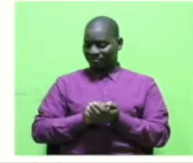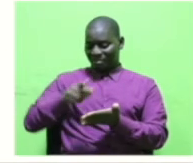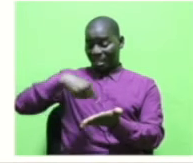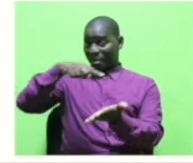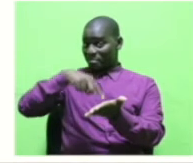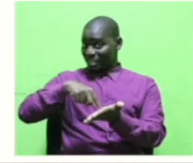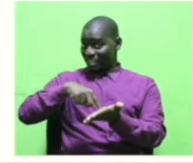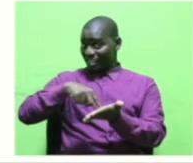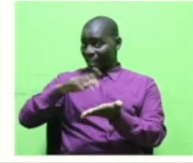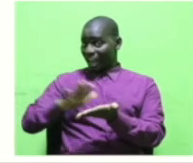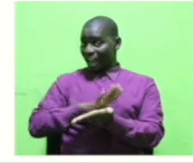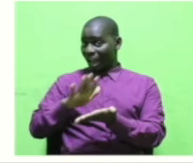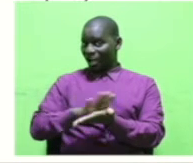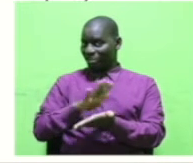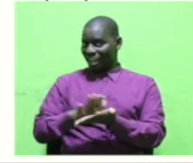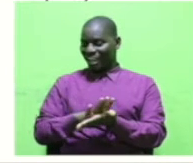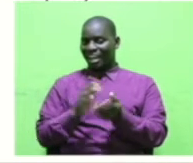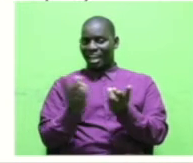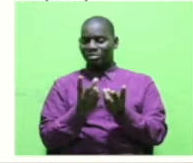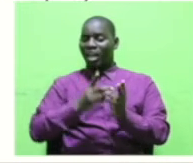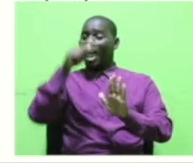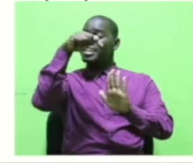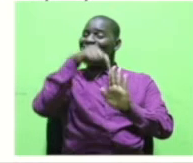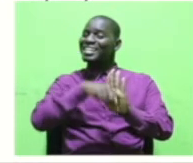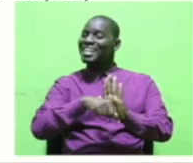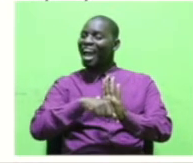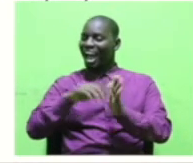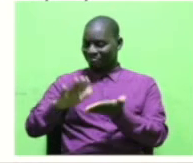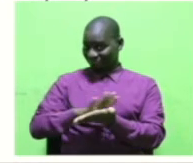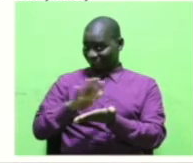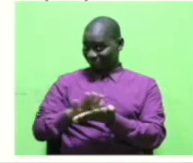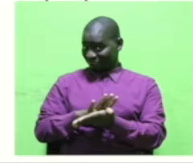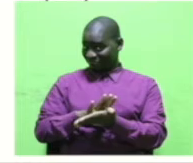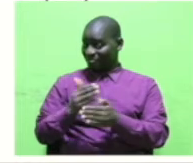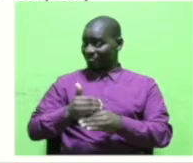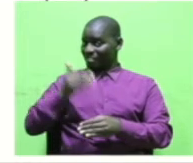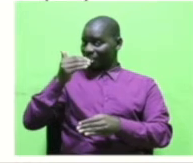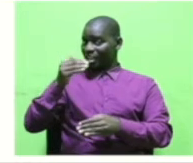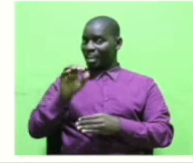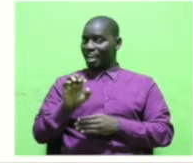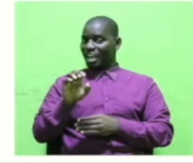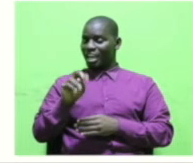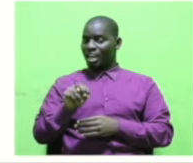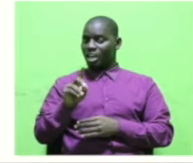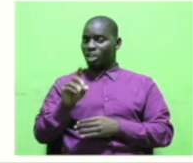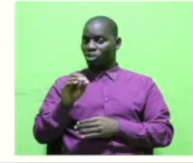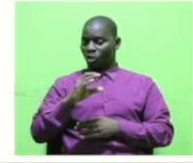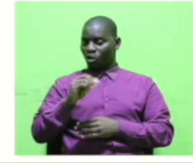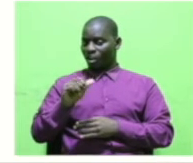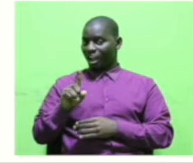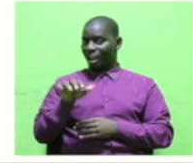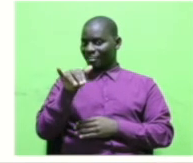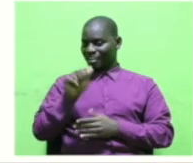is myocardium, and the innermost layer, which is endocardium. The wall